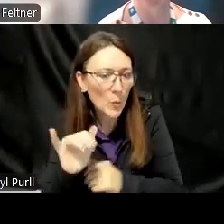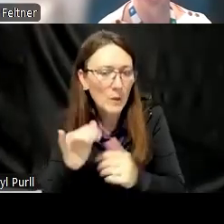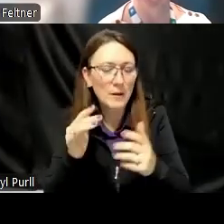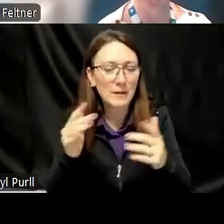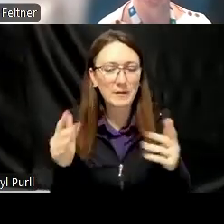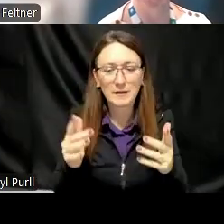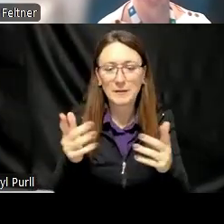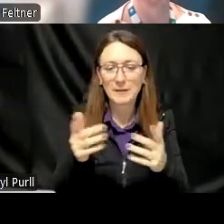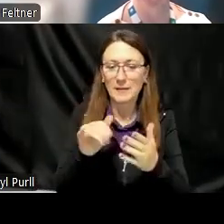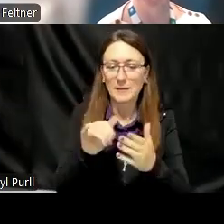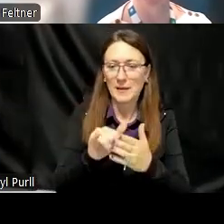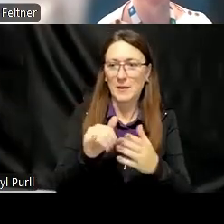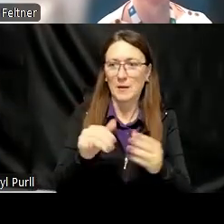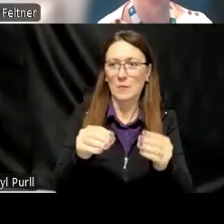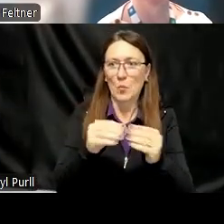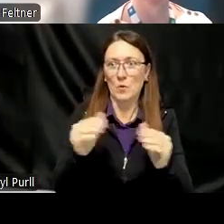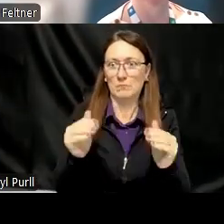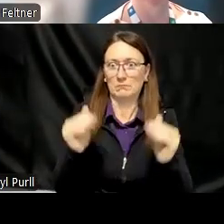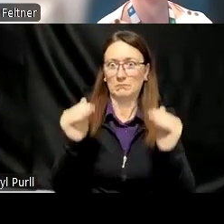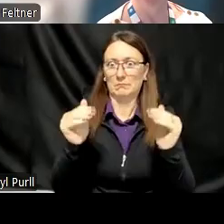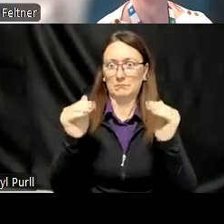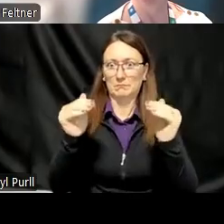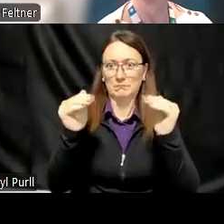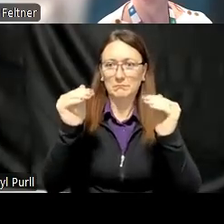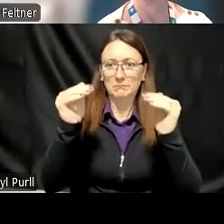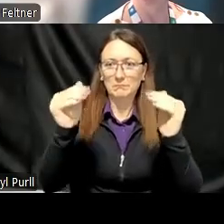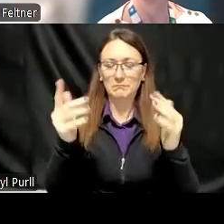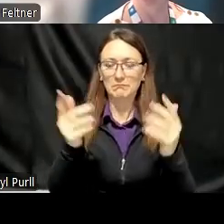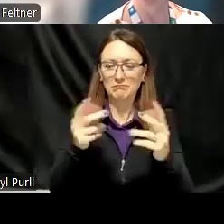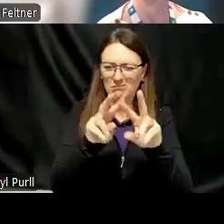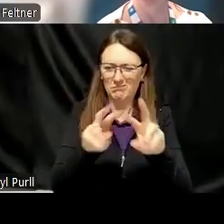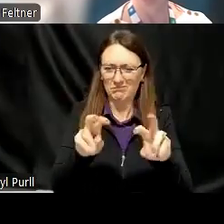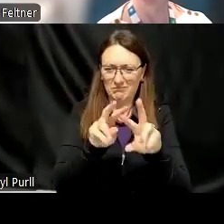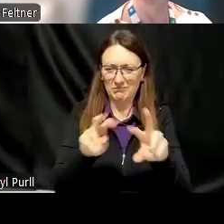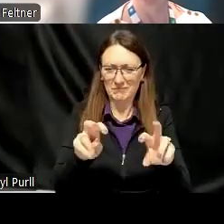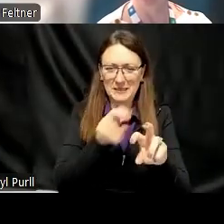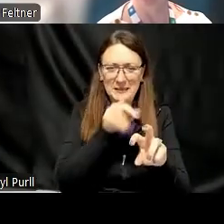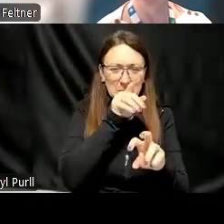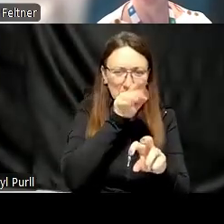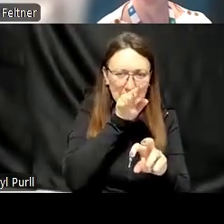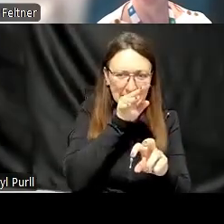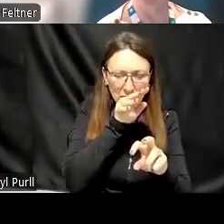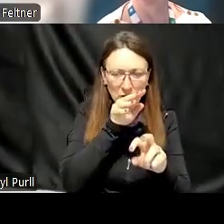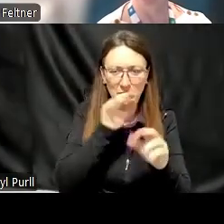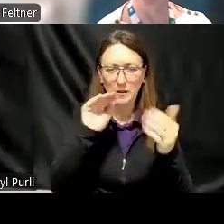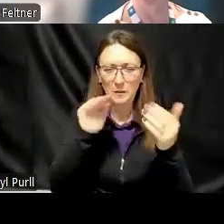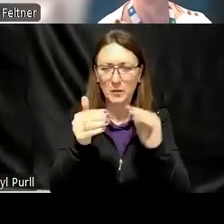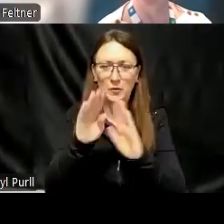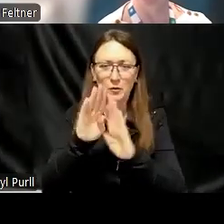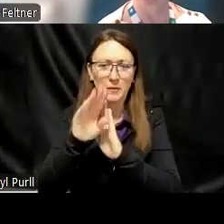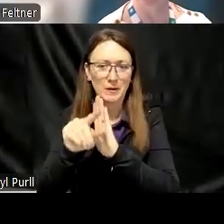a lot more advanced at kind of pulling apart the speech from any sort of background noise.